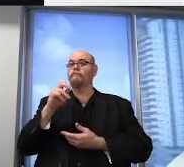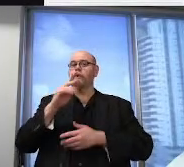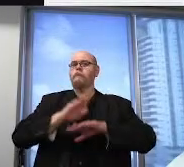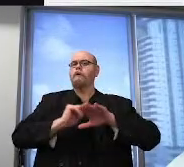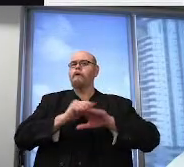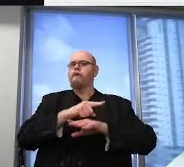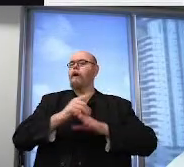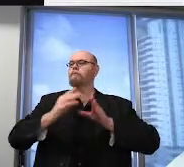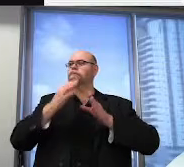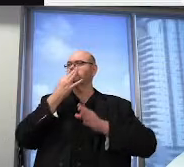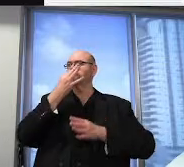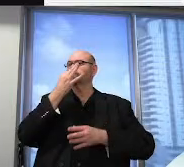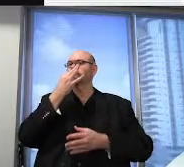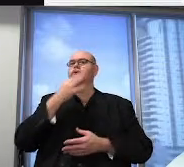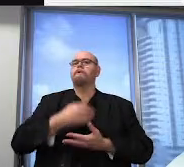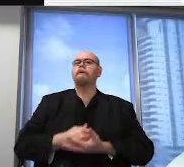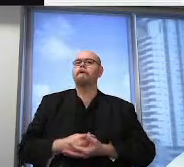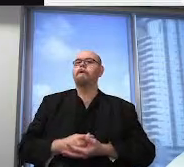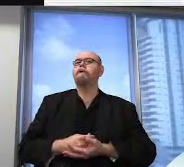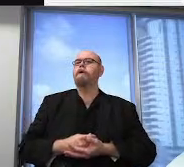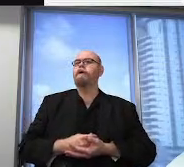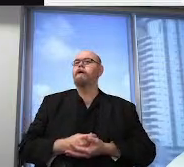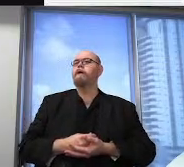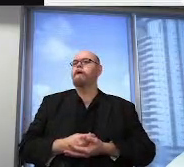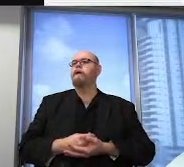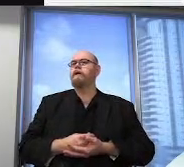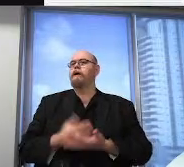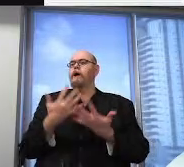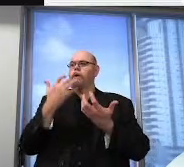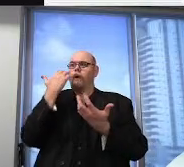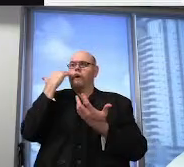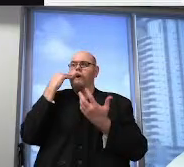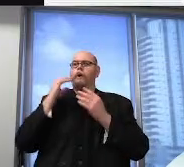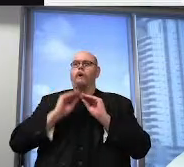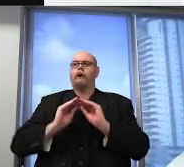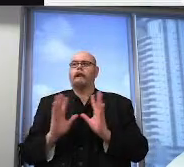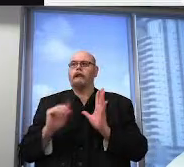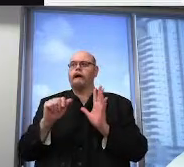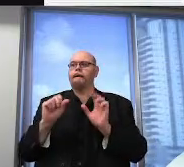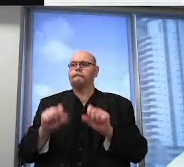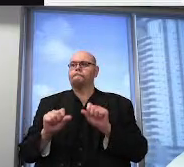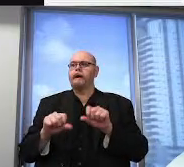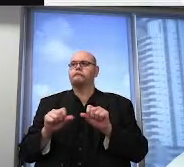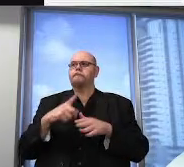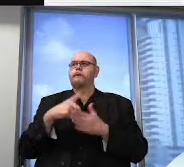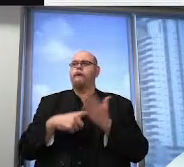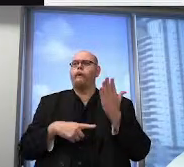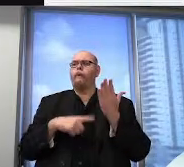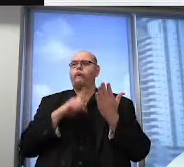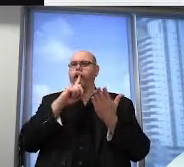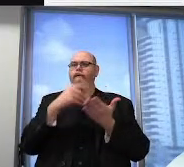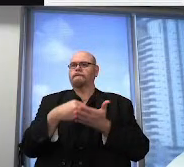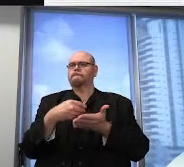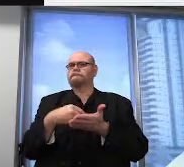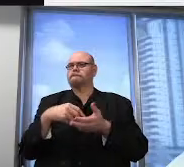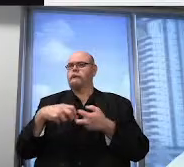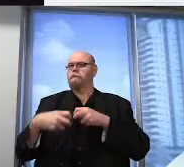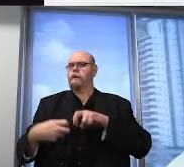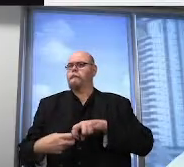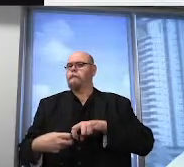recall, some point very soon. All right, thank you. Just make a note that we'd like to know as clearly as we can what the funding problem is